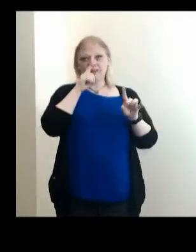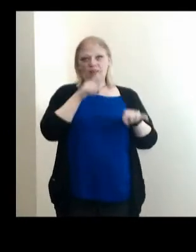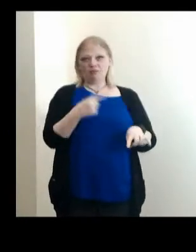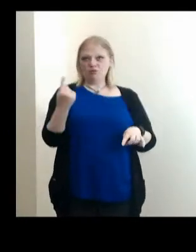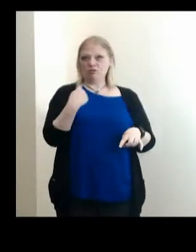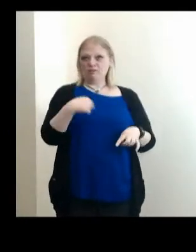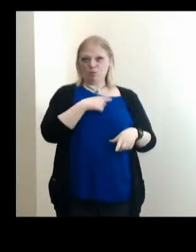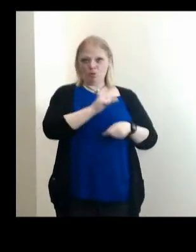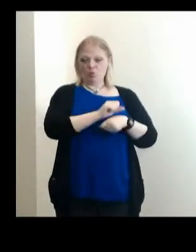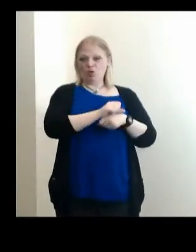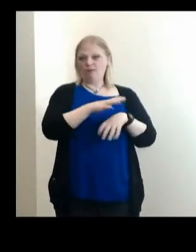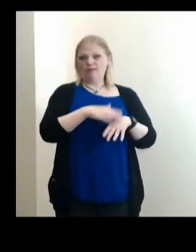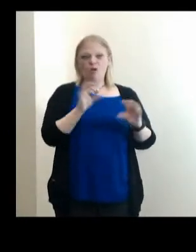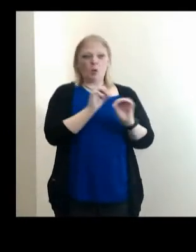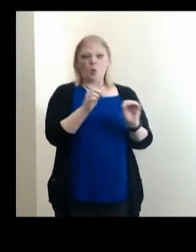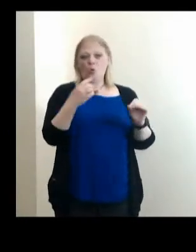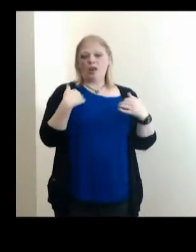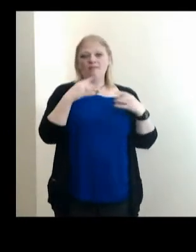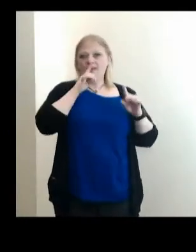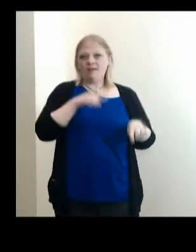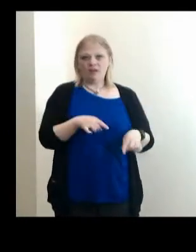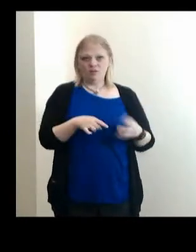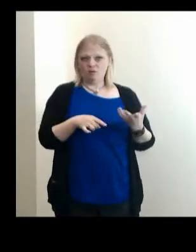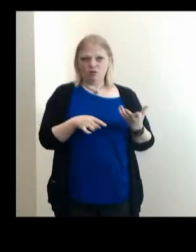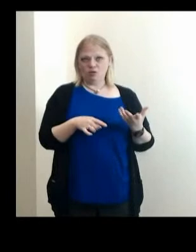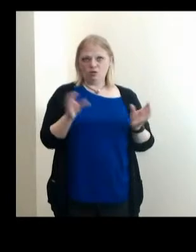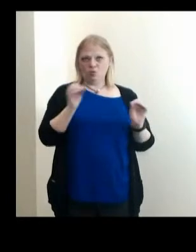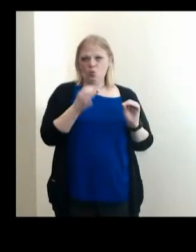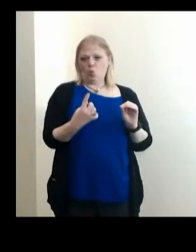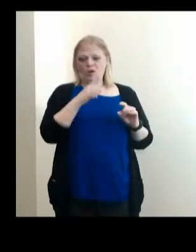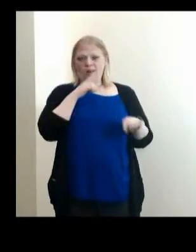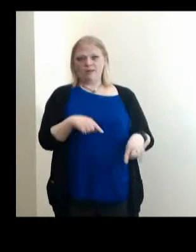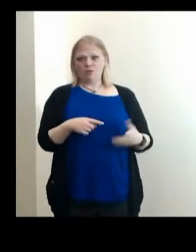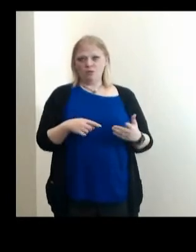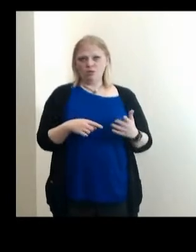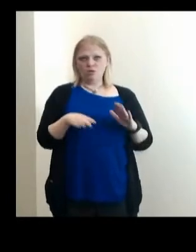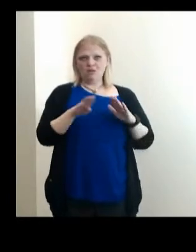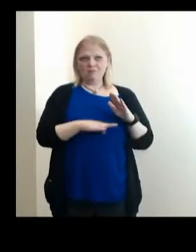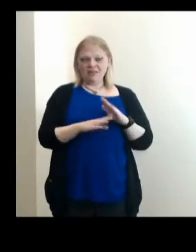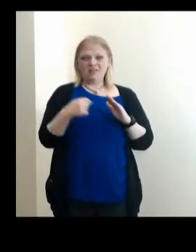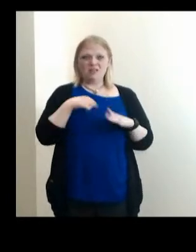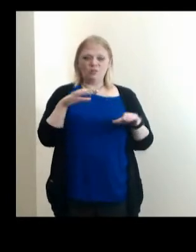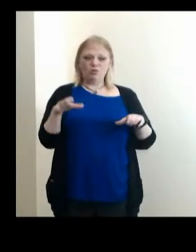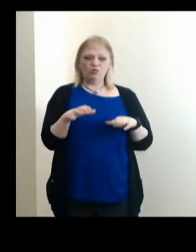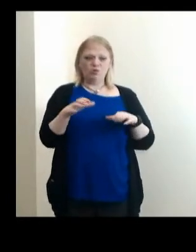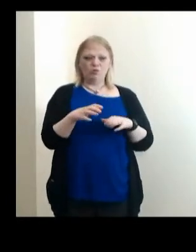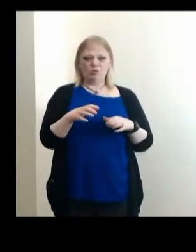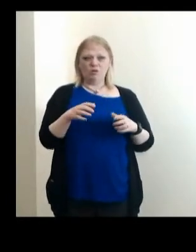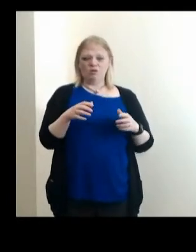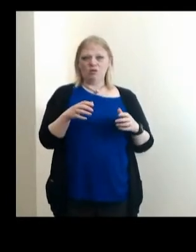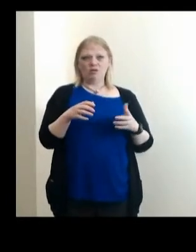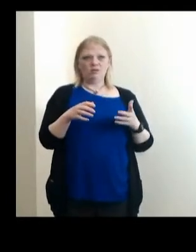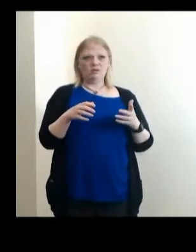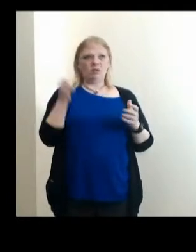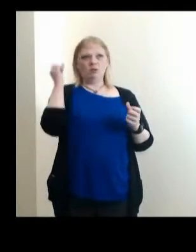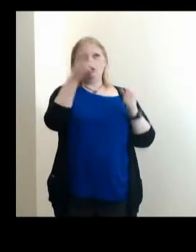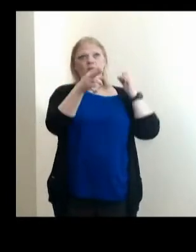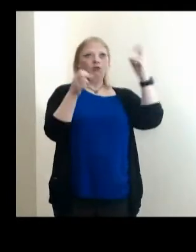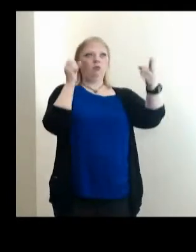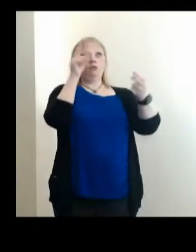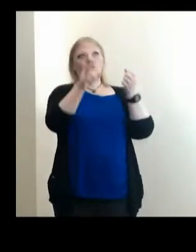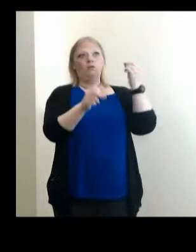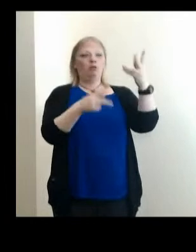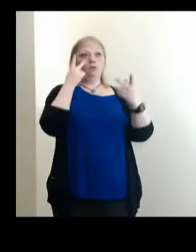on. Nobody has the answer. There's no one answer. We're basically doing the throw everything at the wall model and see what